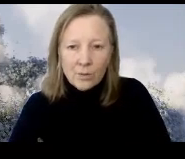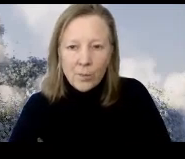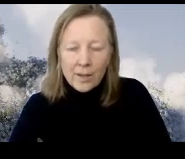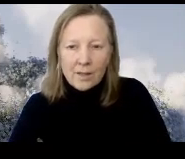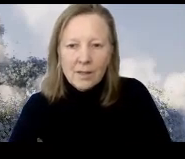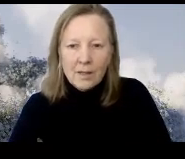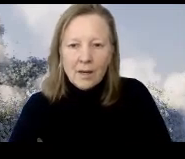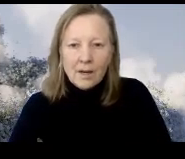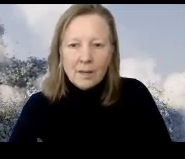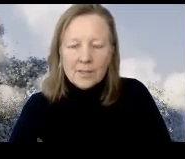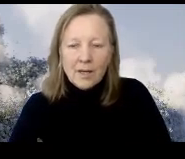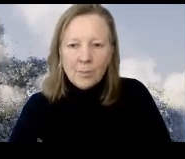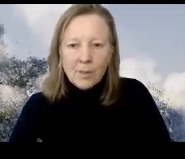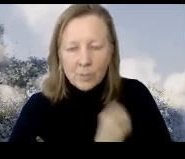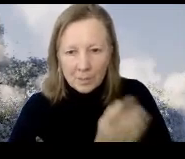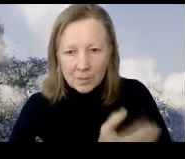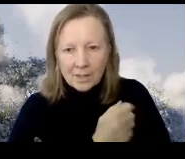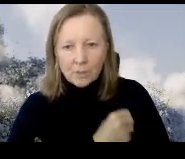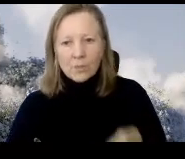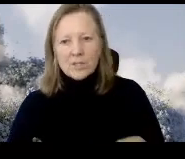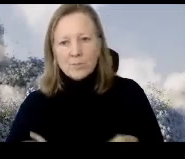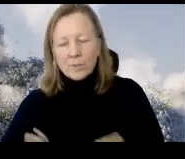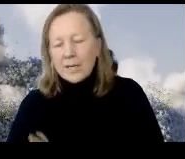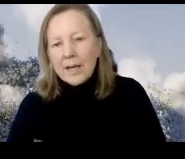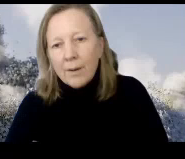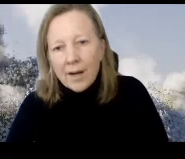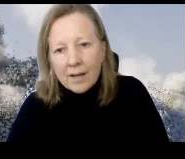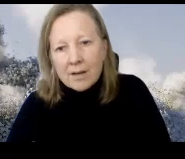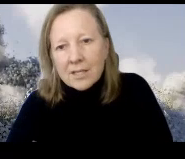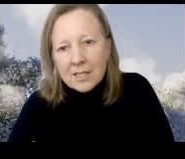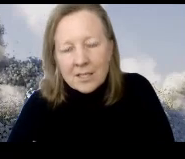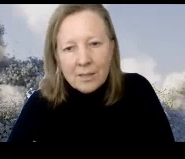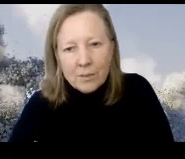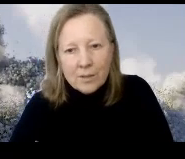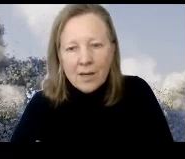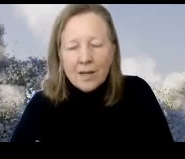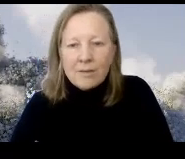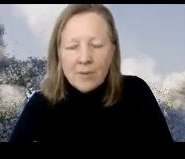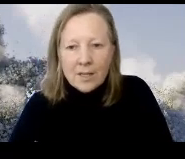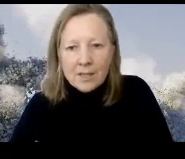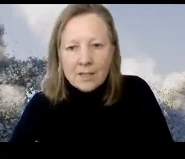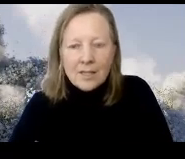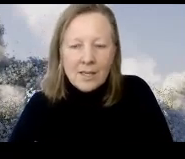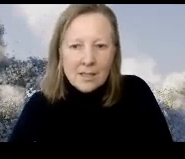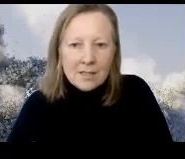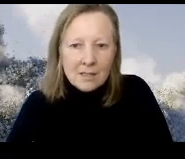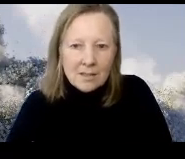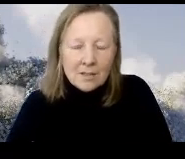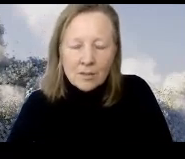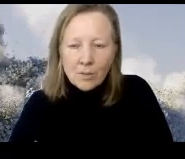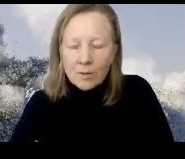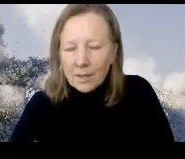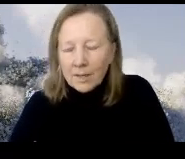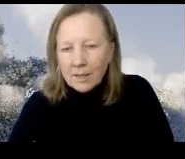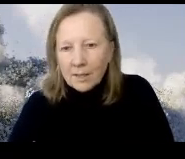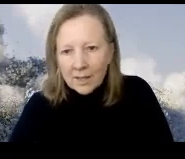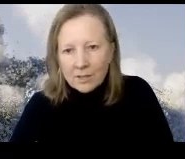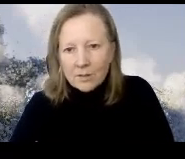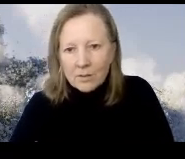trying a new way to help other people take the courses. But right now, IRCC will not fund Canadian citizens